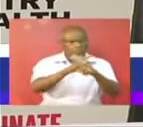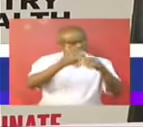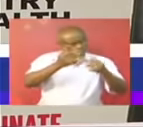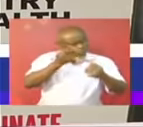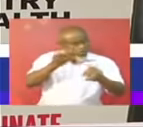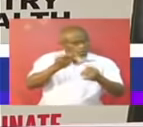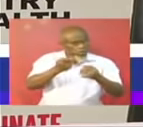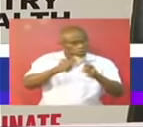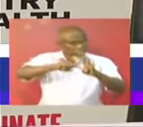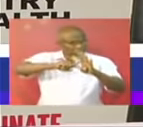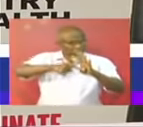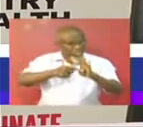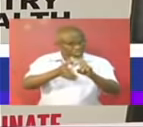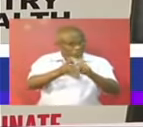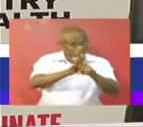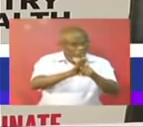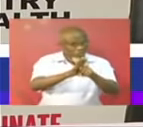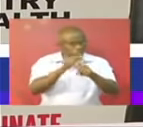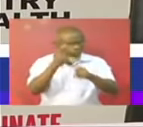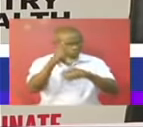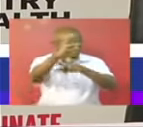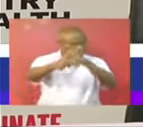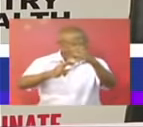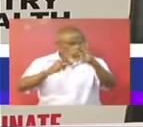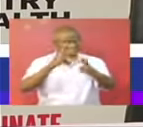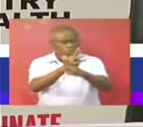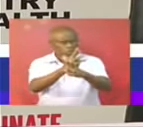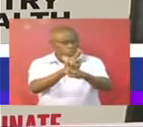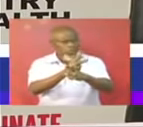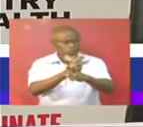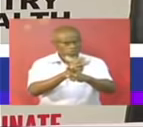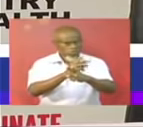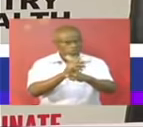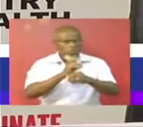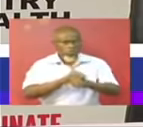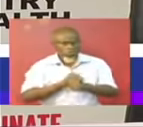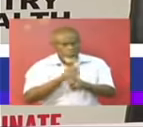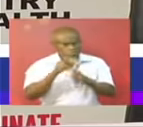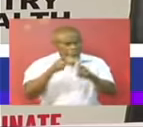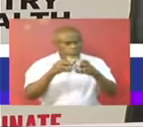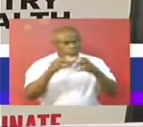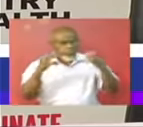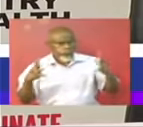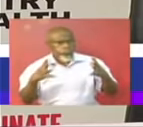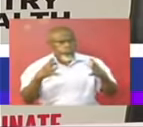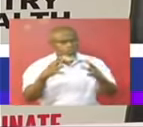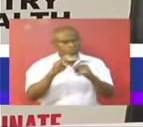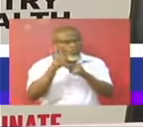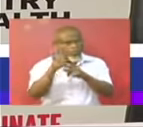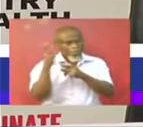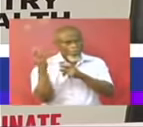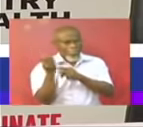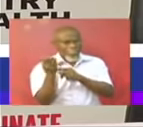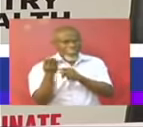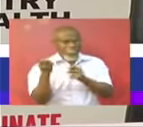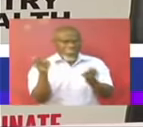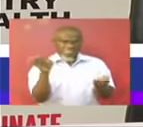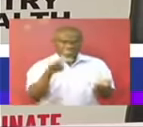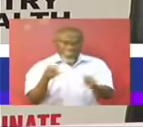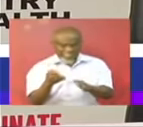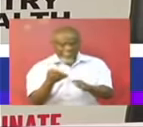have been worldwide about 198 million infections and just over 4 million deaths. Locally, we